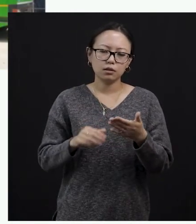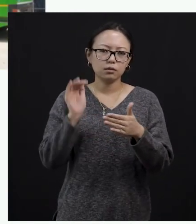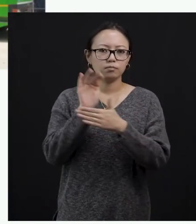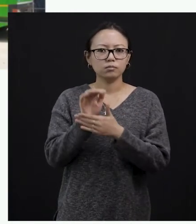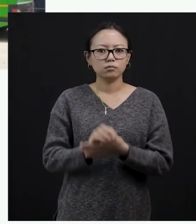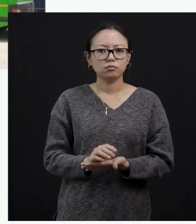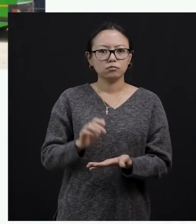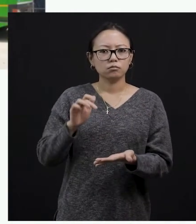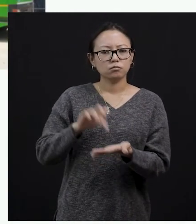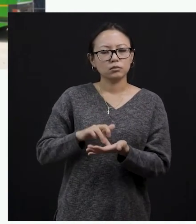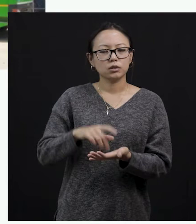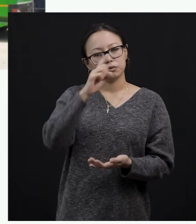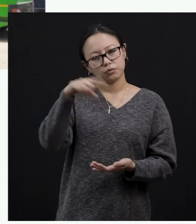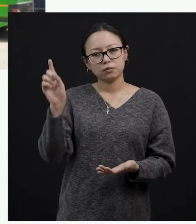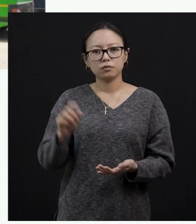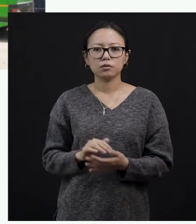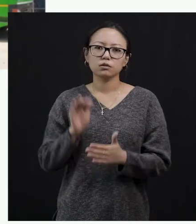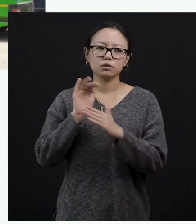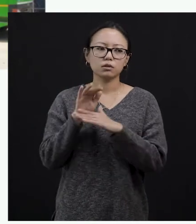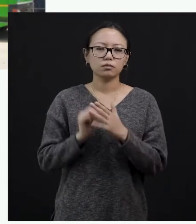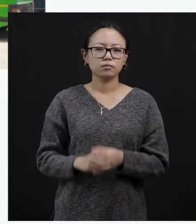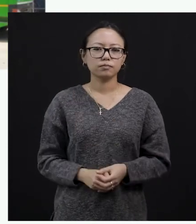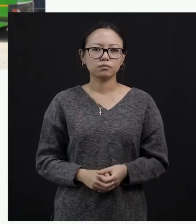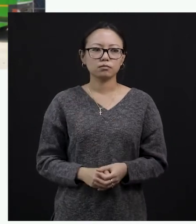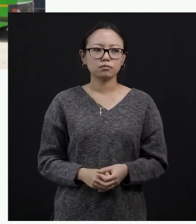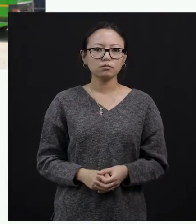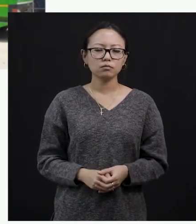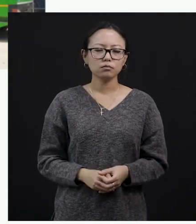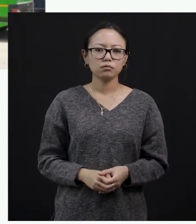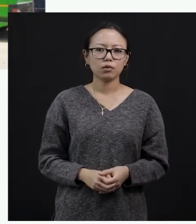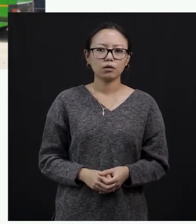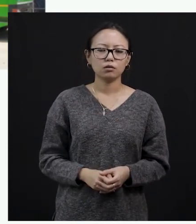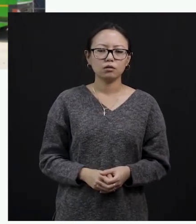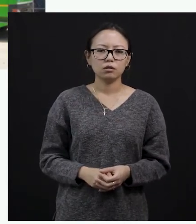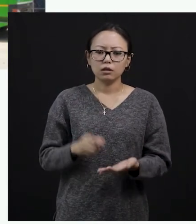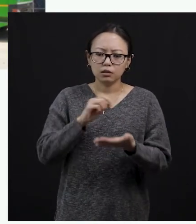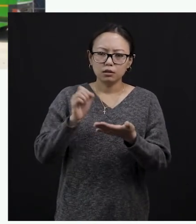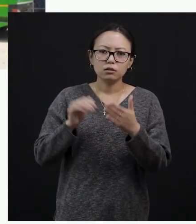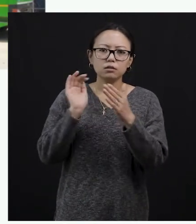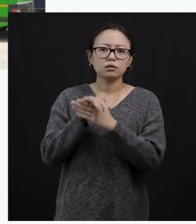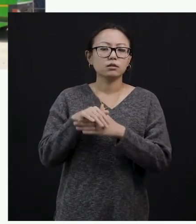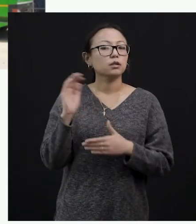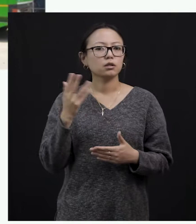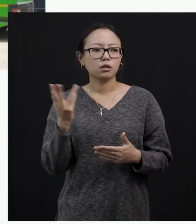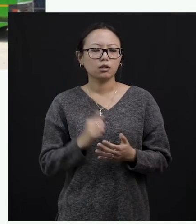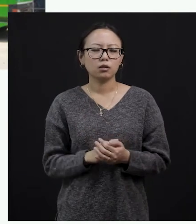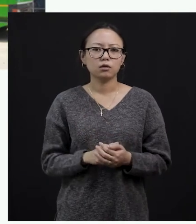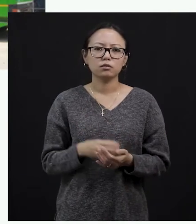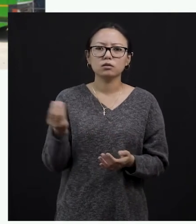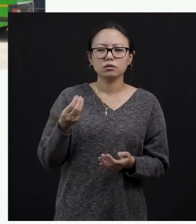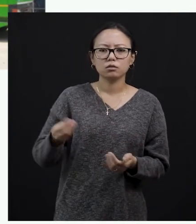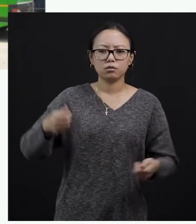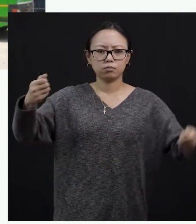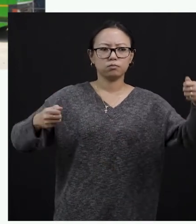So these letters are sent in different ways. Some of them are collected by the mail van. Okay, some of